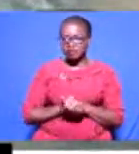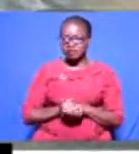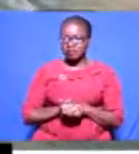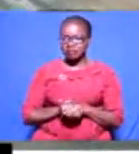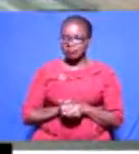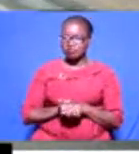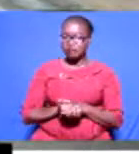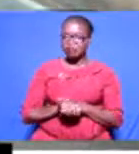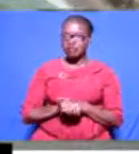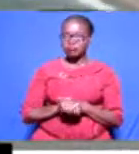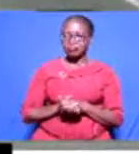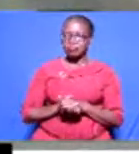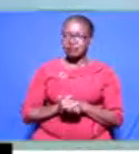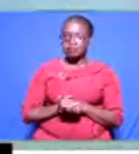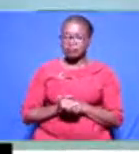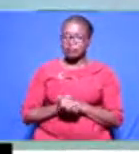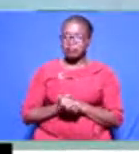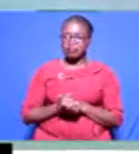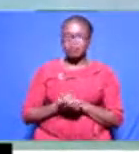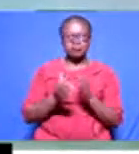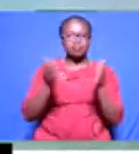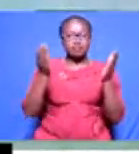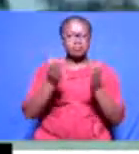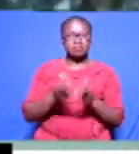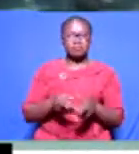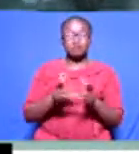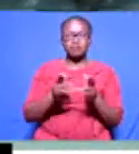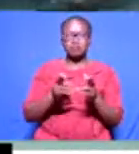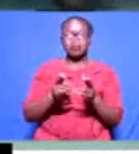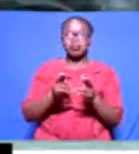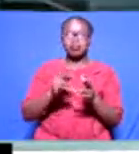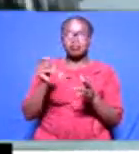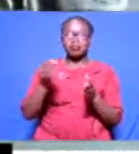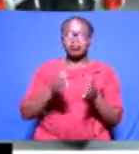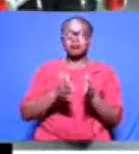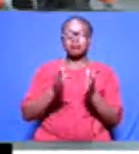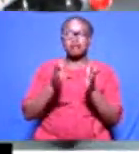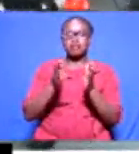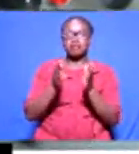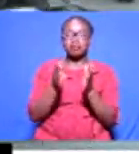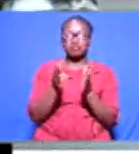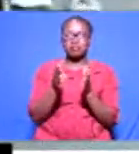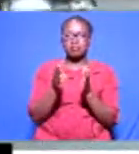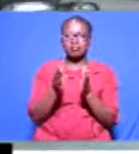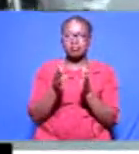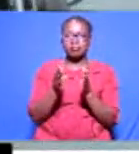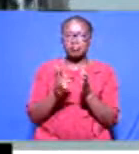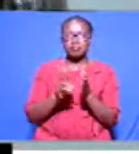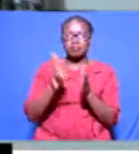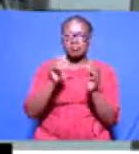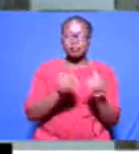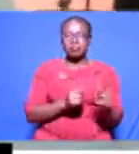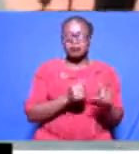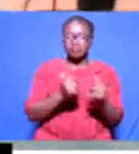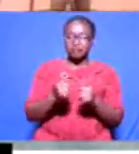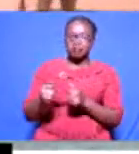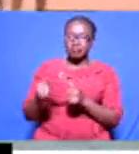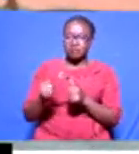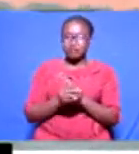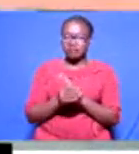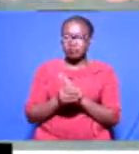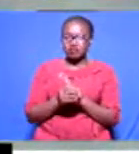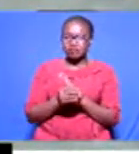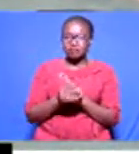The convoy snaking through Valley Road, Kenyatta Avenue to Uhuru Highway, Parliament Road, and finally to